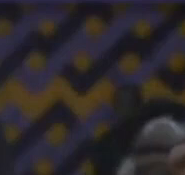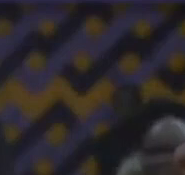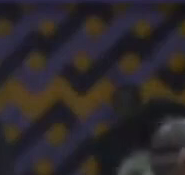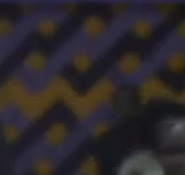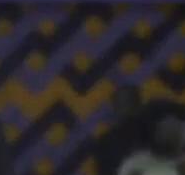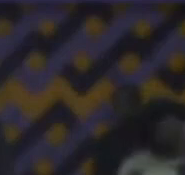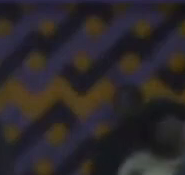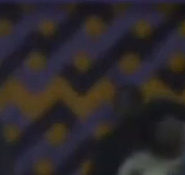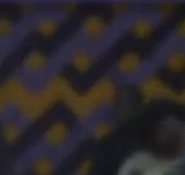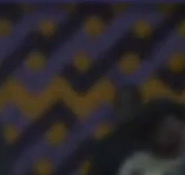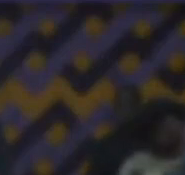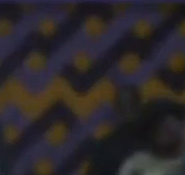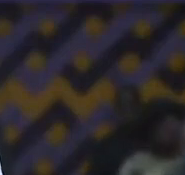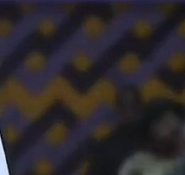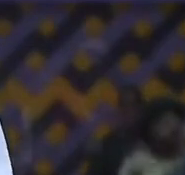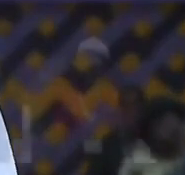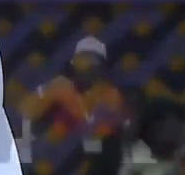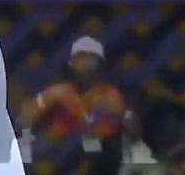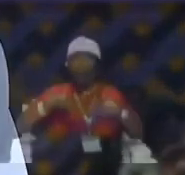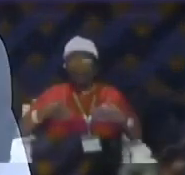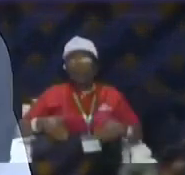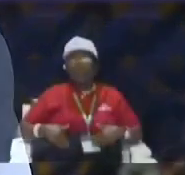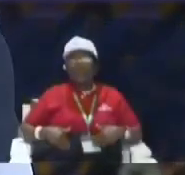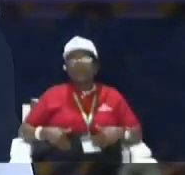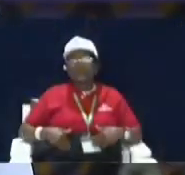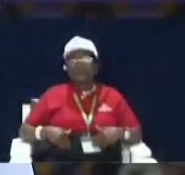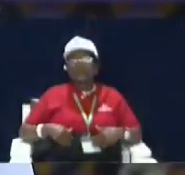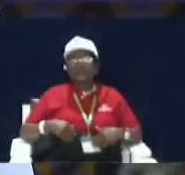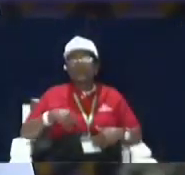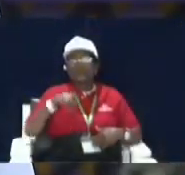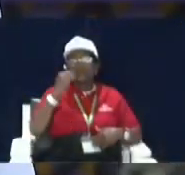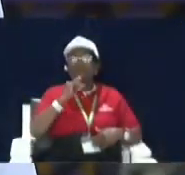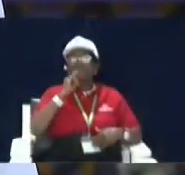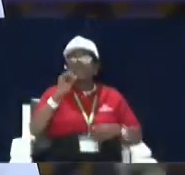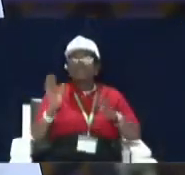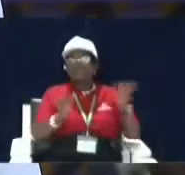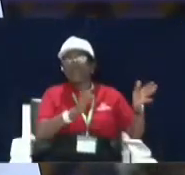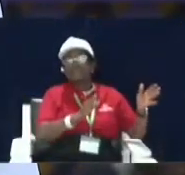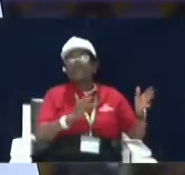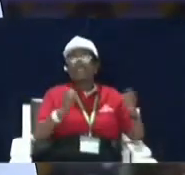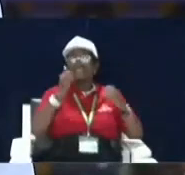If anybody is planning evil against you,